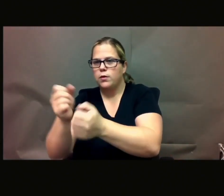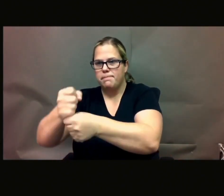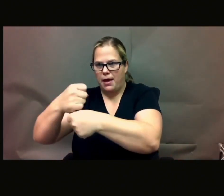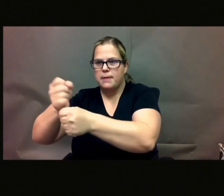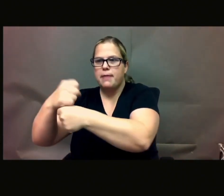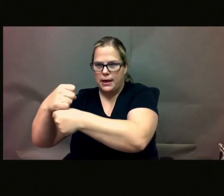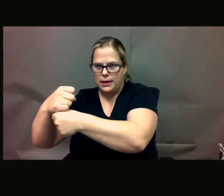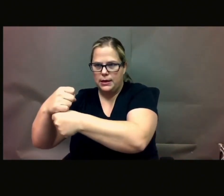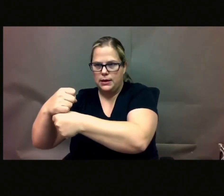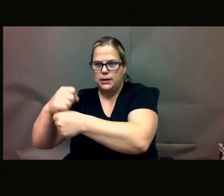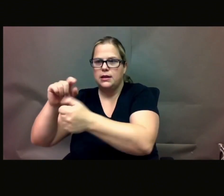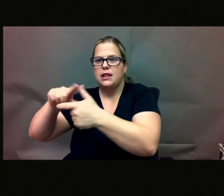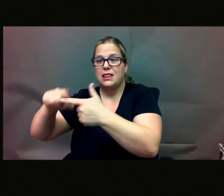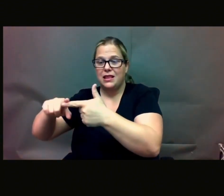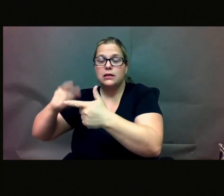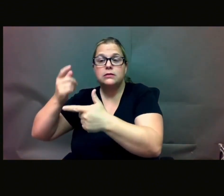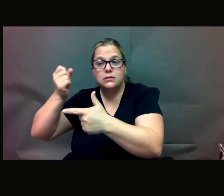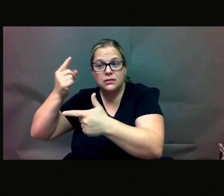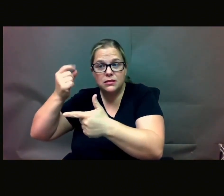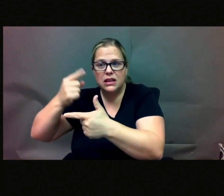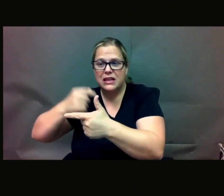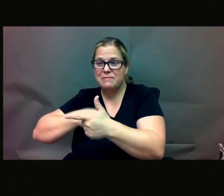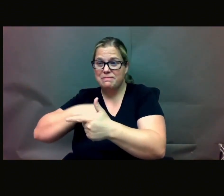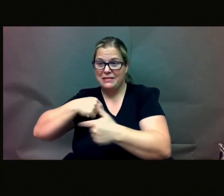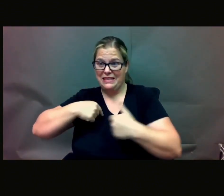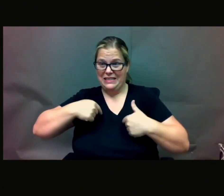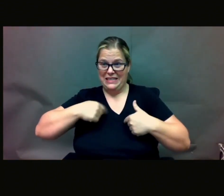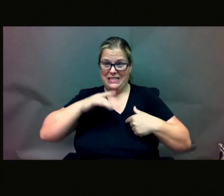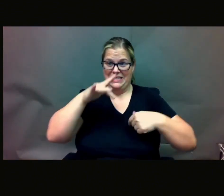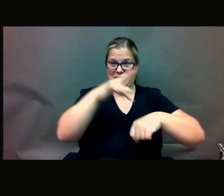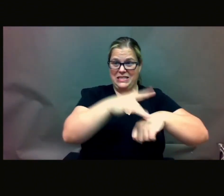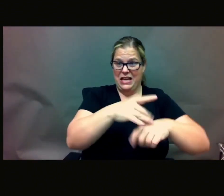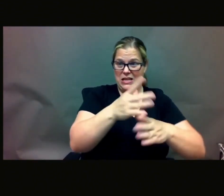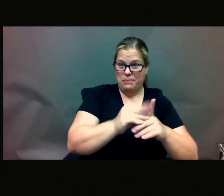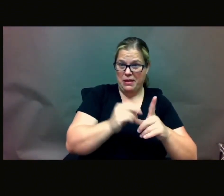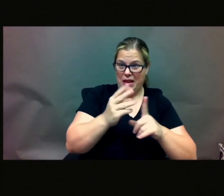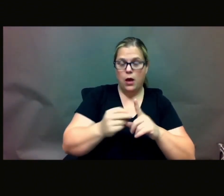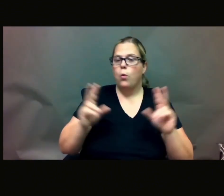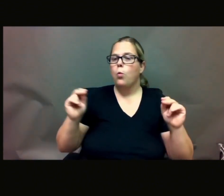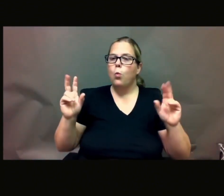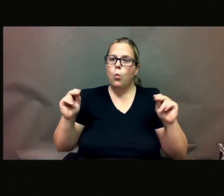Makey. And now instead of me touching the banana, the